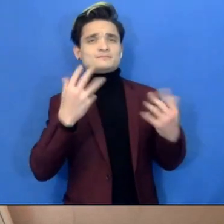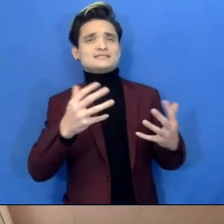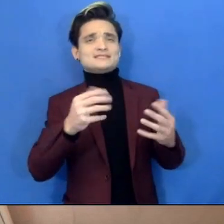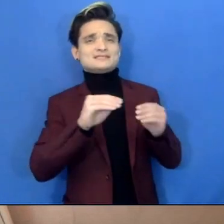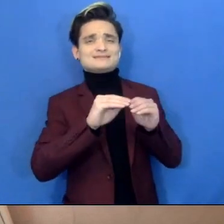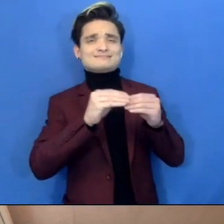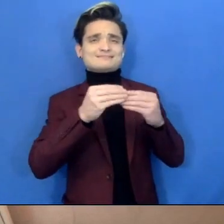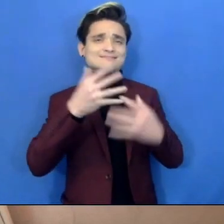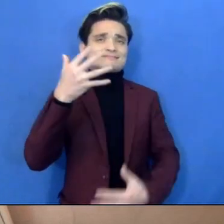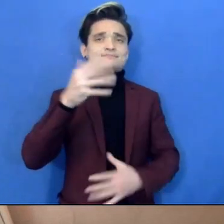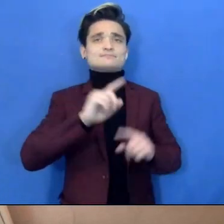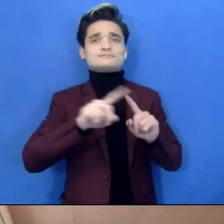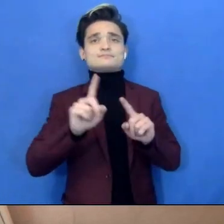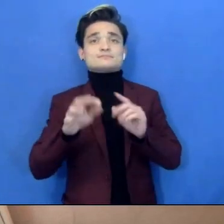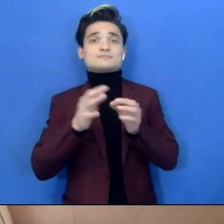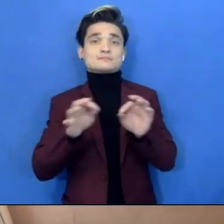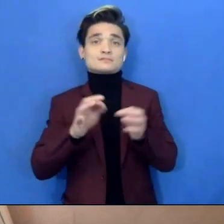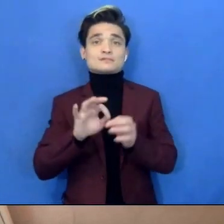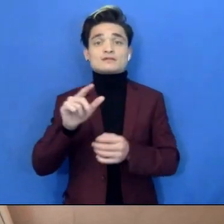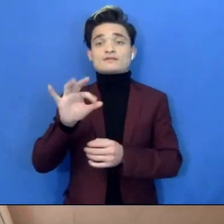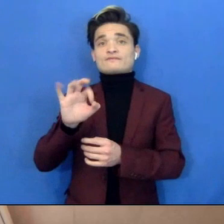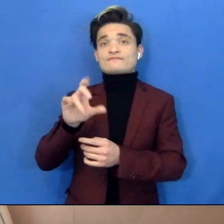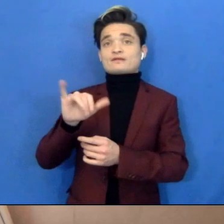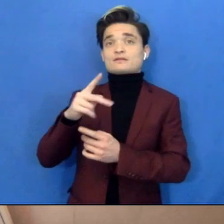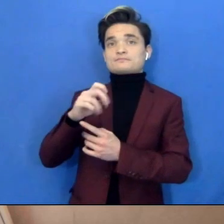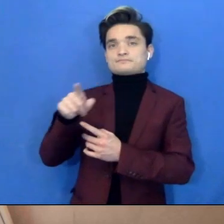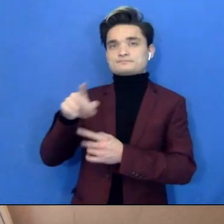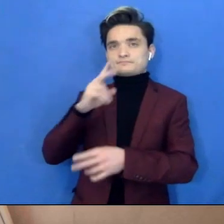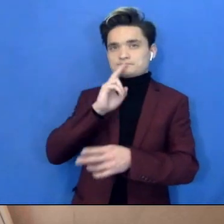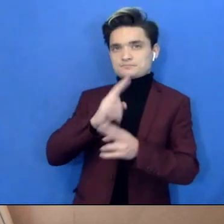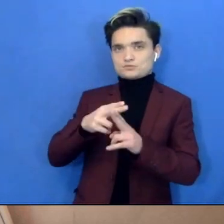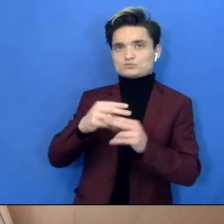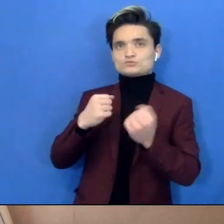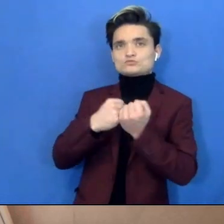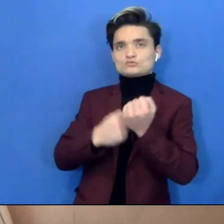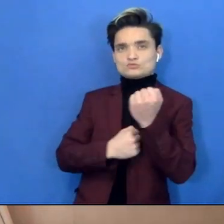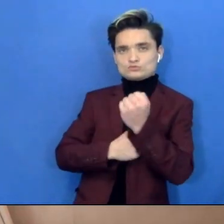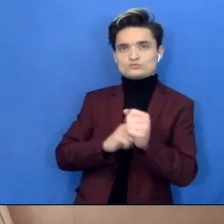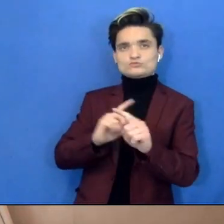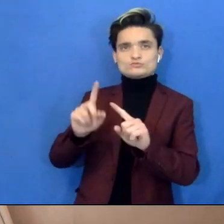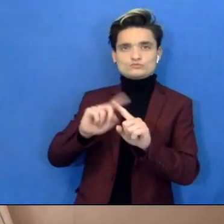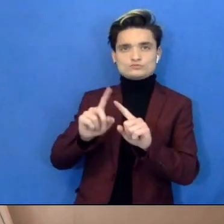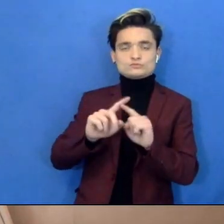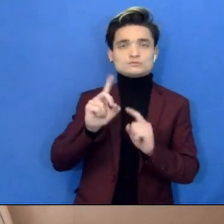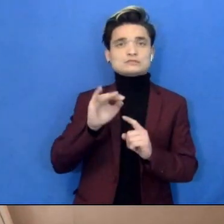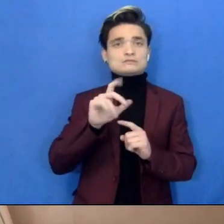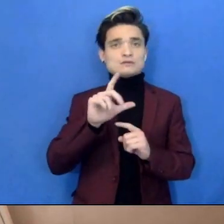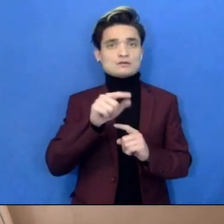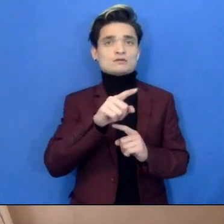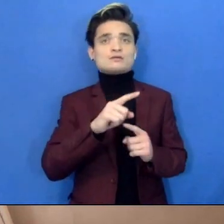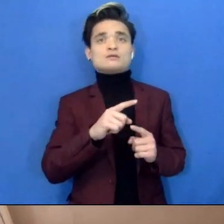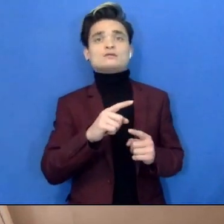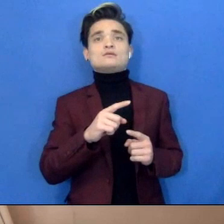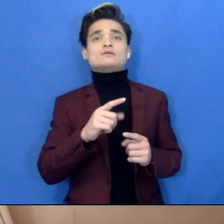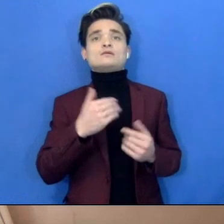said one, which is languages are structured differently. Daniela said another, because different languages bring